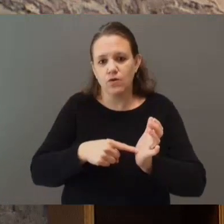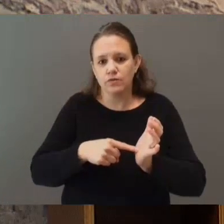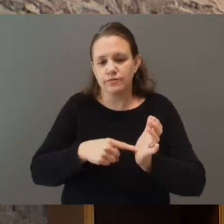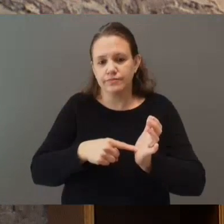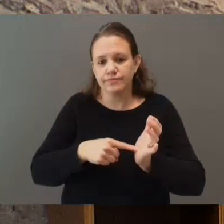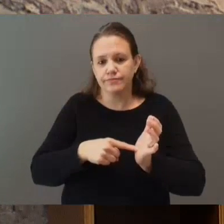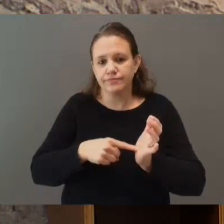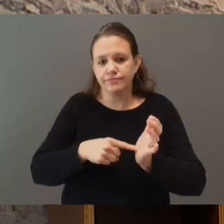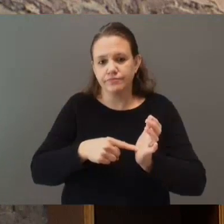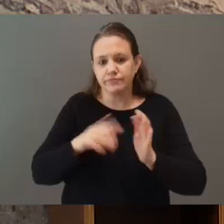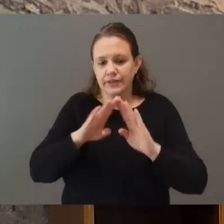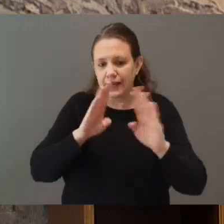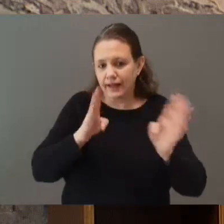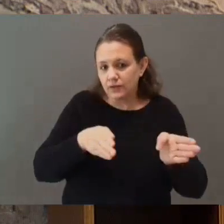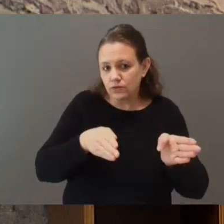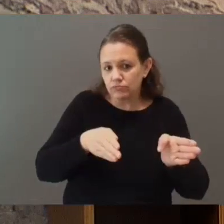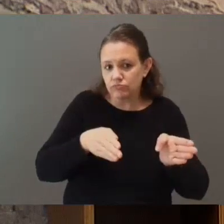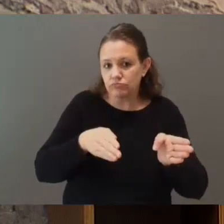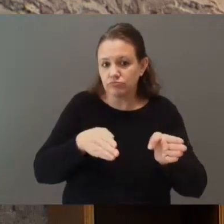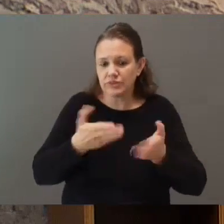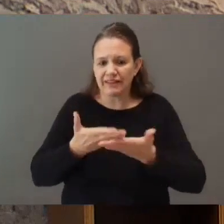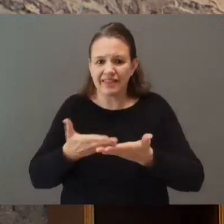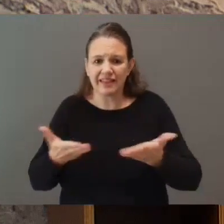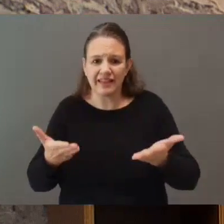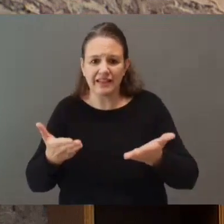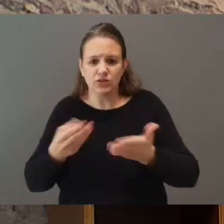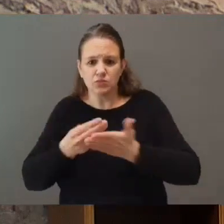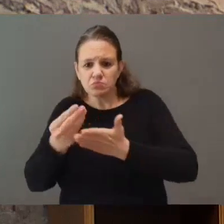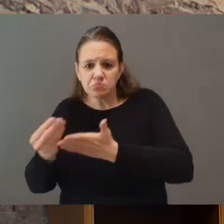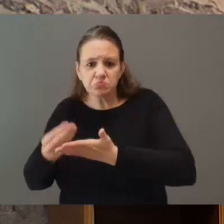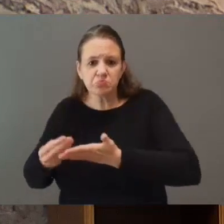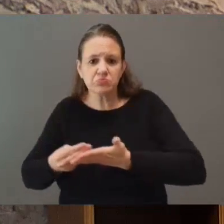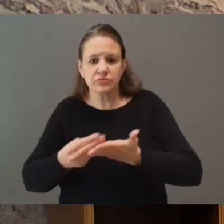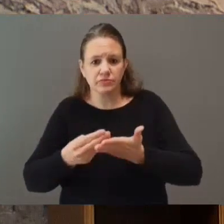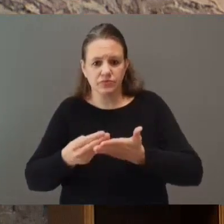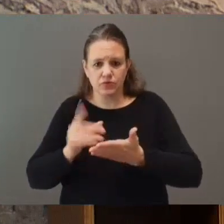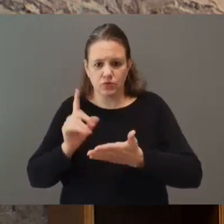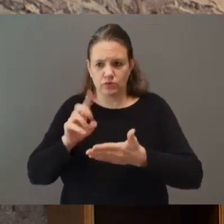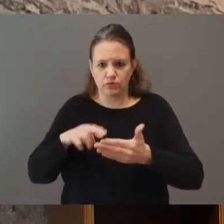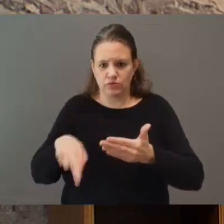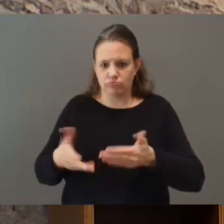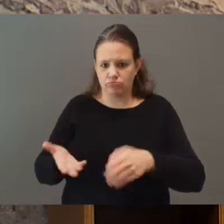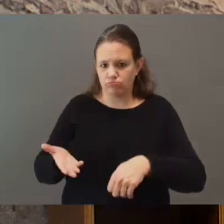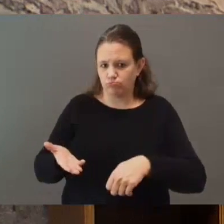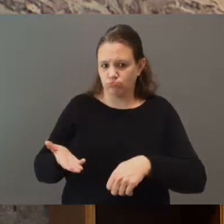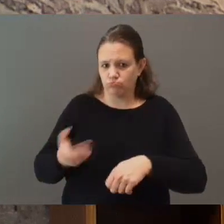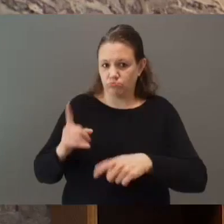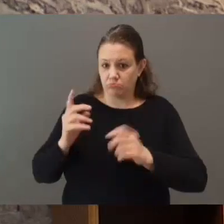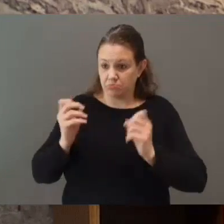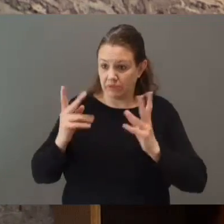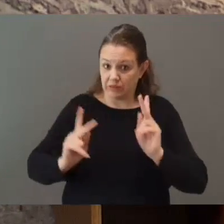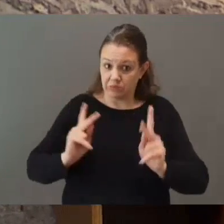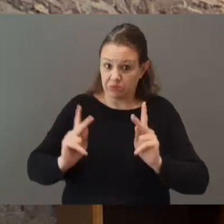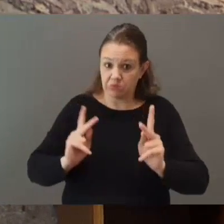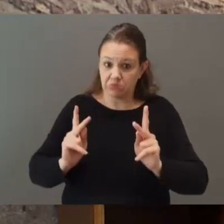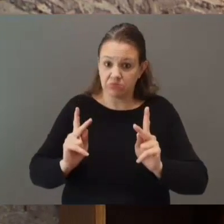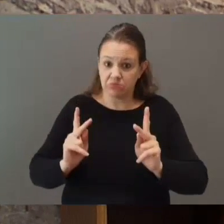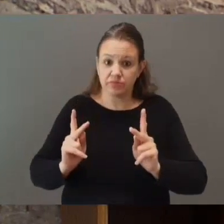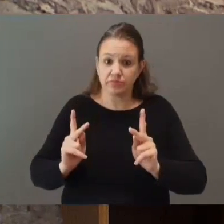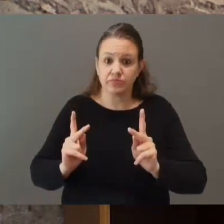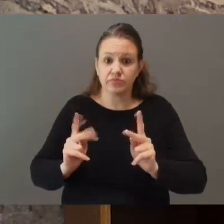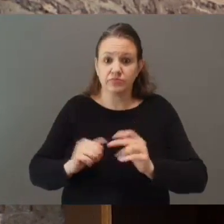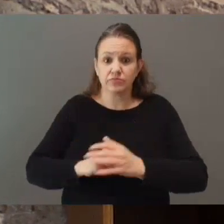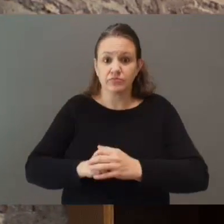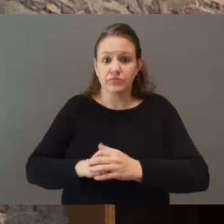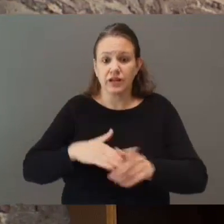feel and see and experience results on that front. But for many British Columbians like Leslie, who's a senior, who's on the brink of